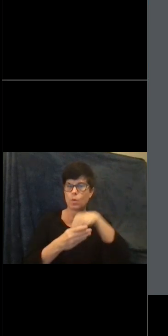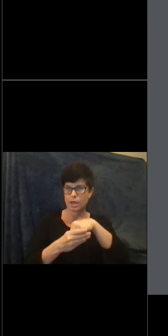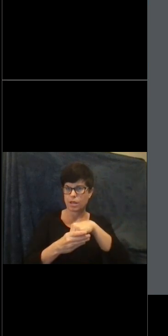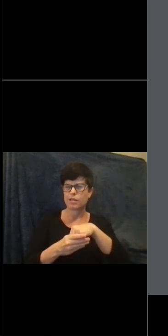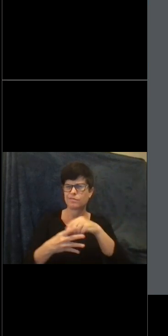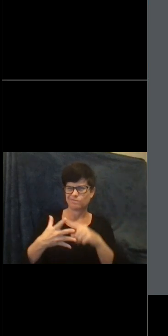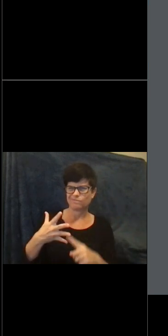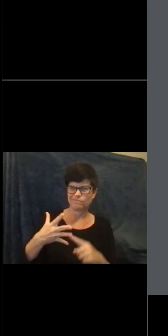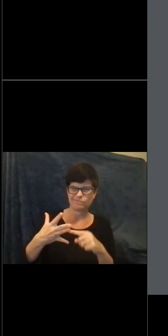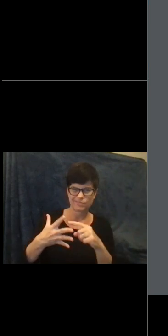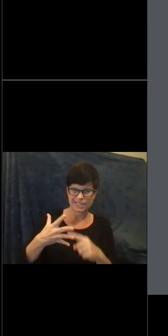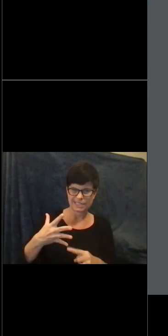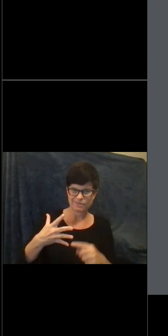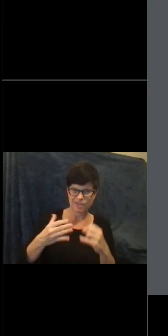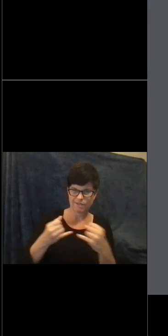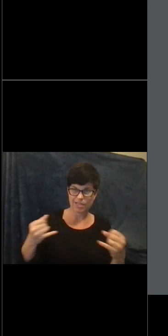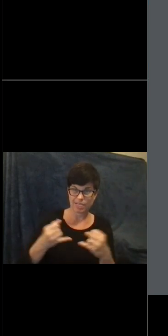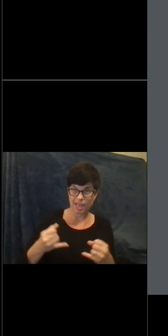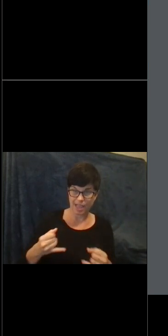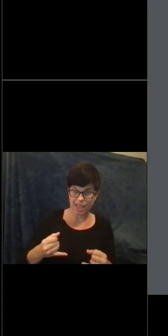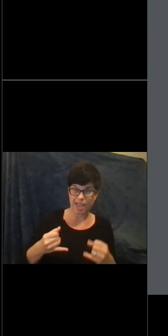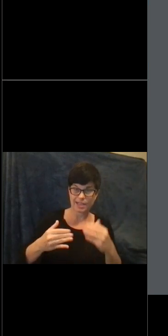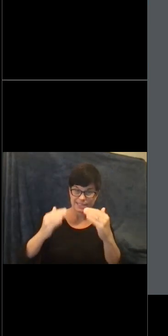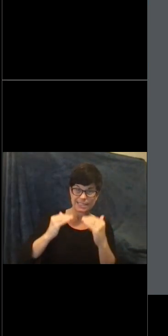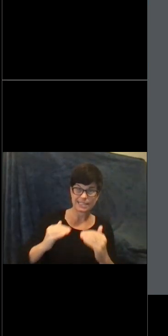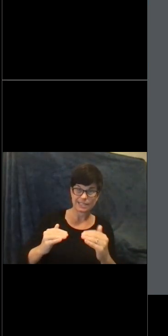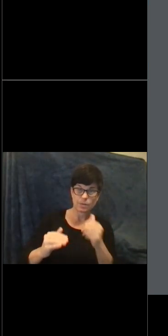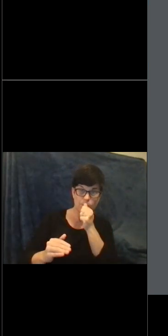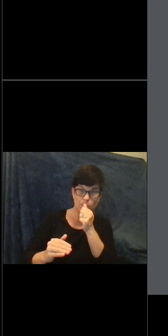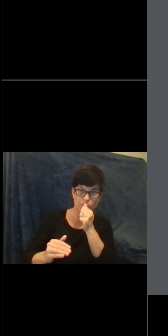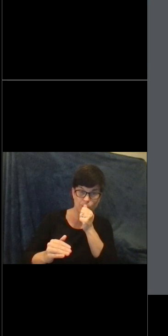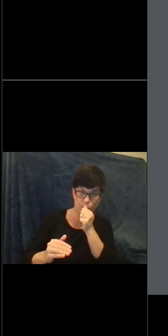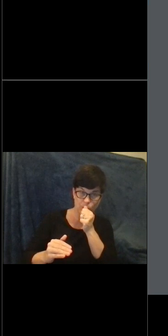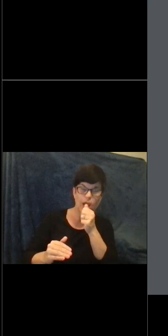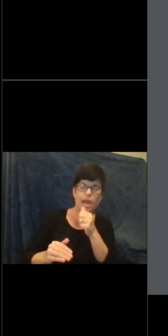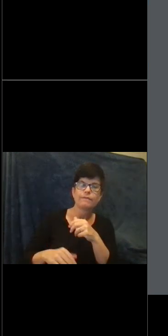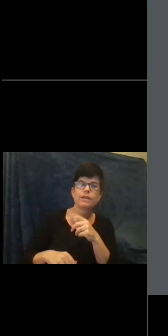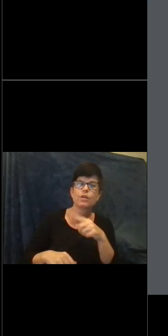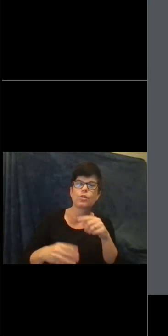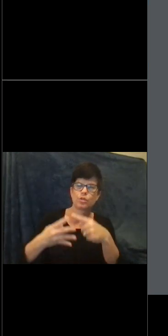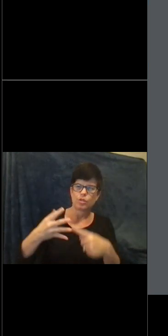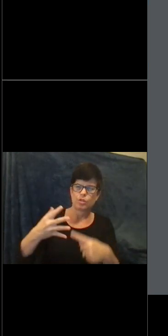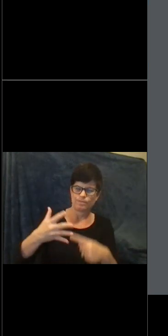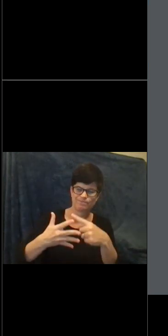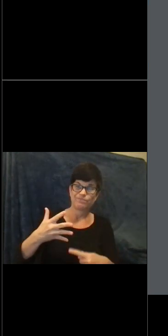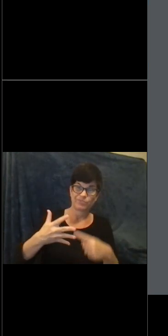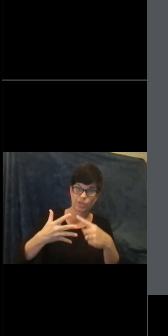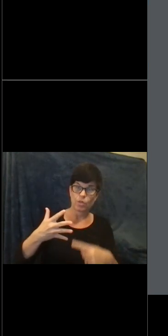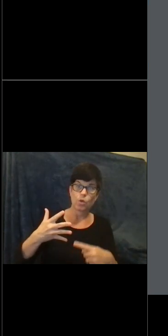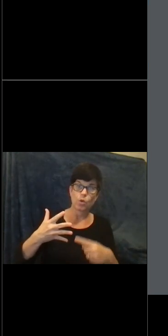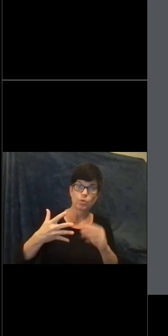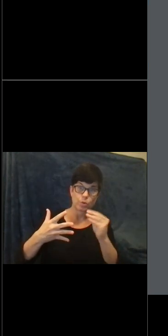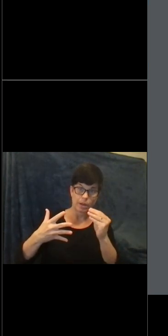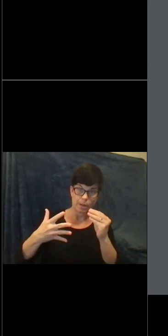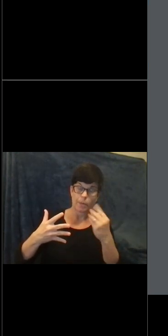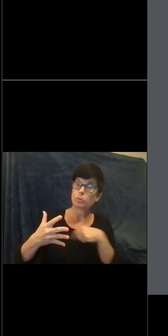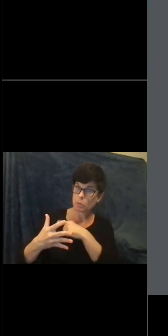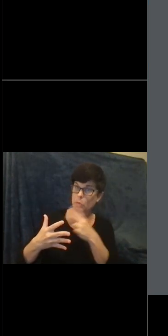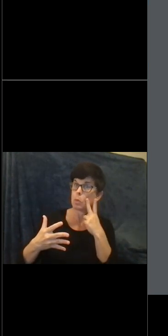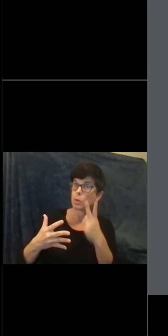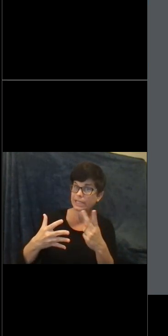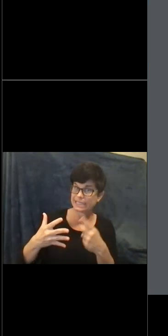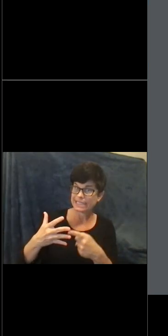six lines under Boynton Beach Boulevard private entity, those are what have been the numbers that we see for